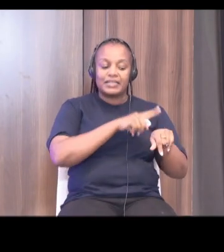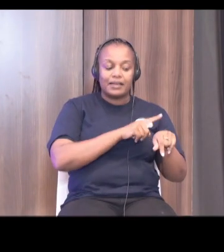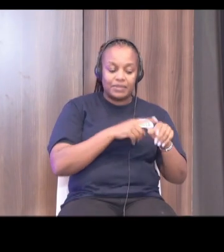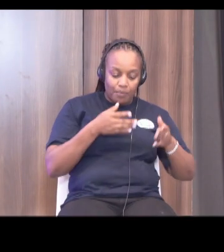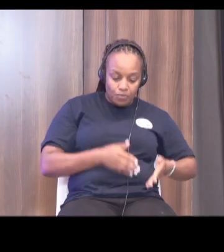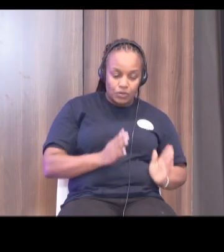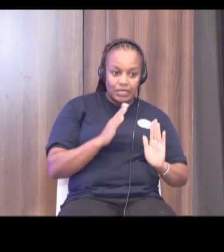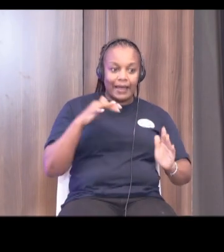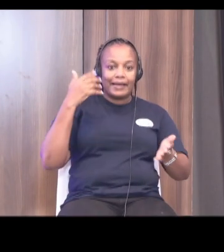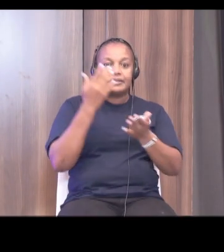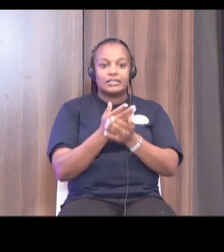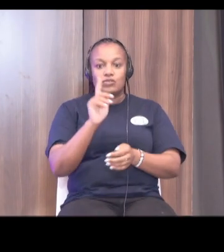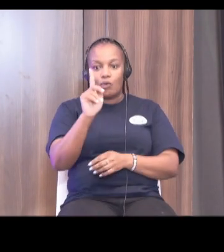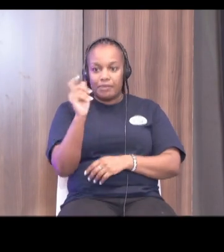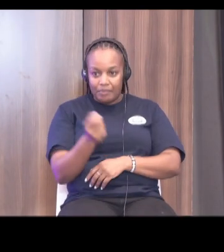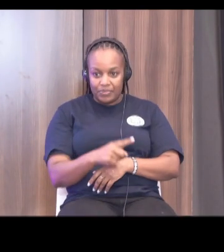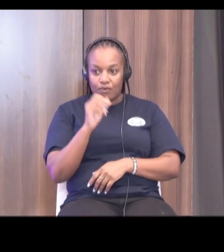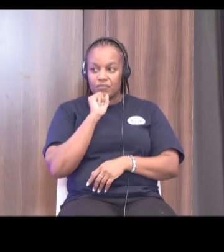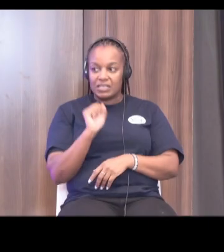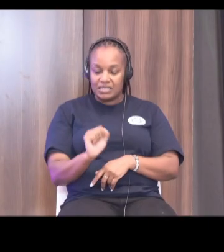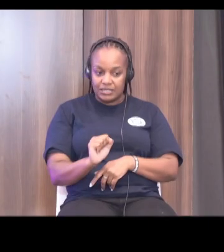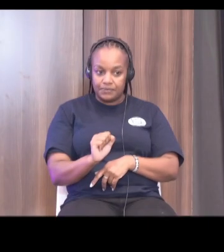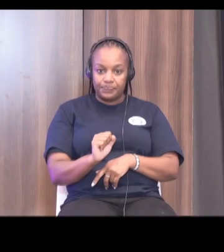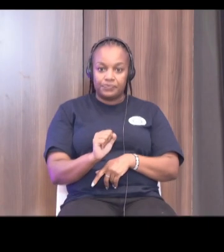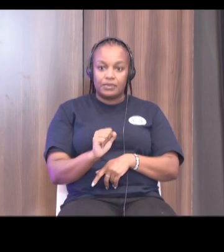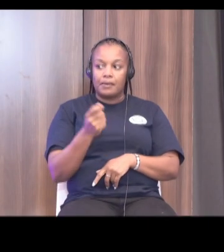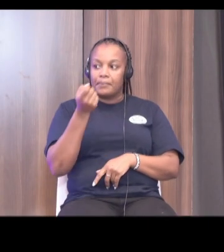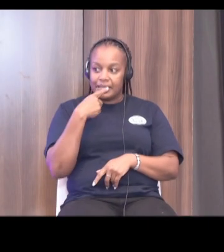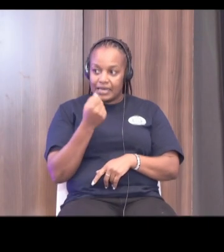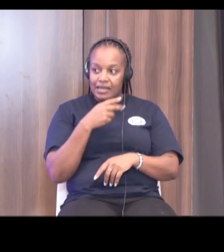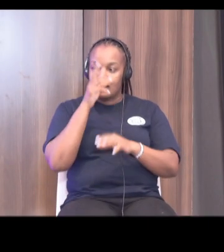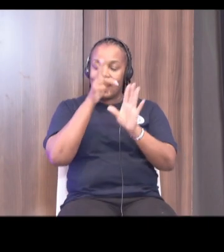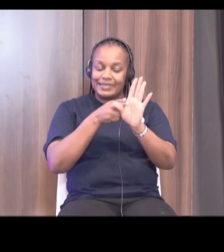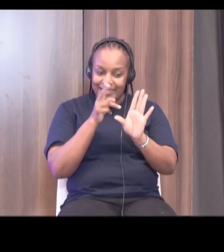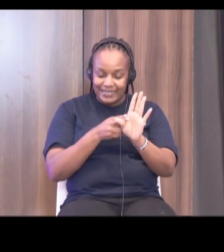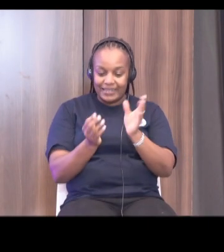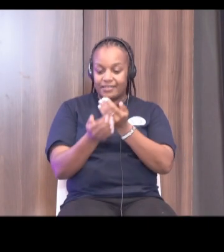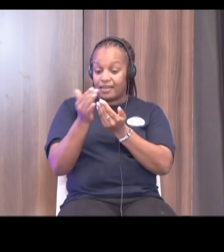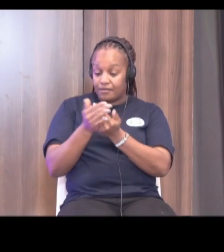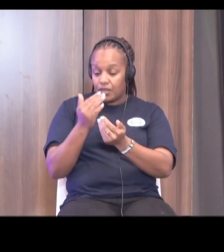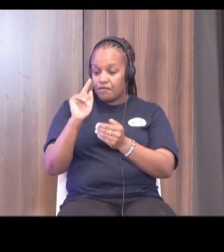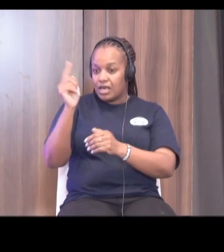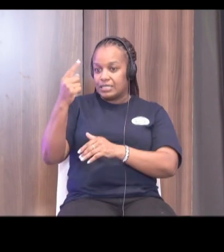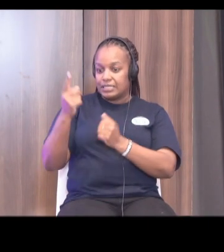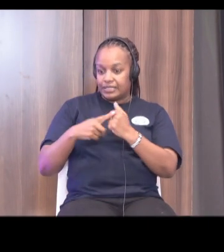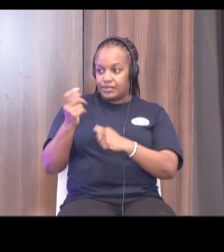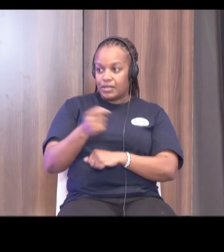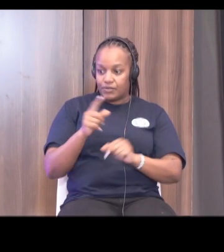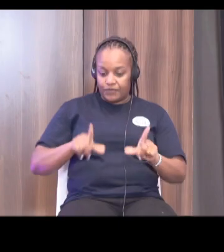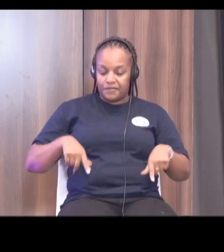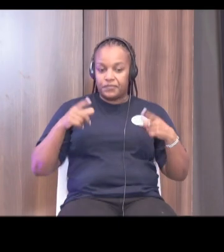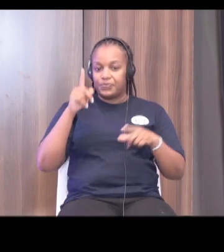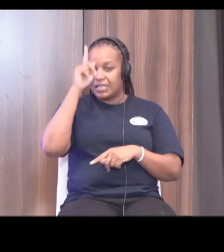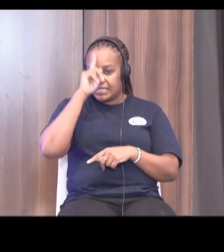born until 1 month of age, adverse events, medically attended adverse events for the first 6 months of life, and serious